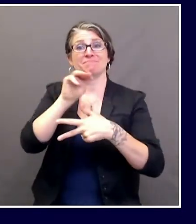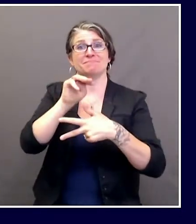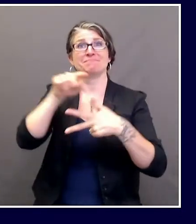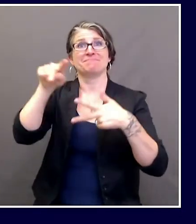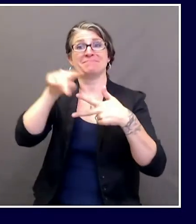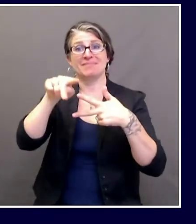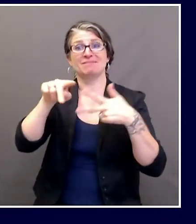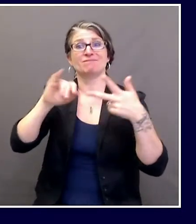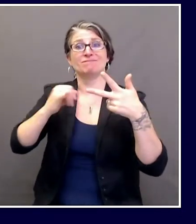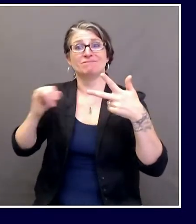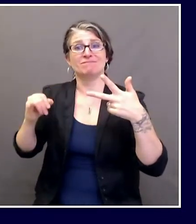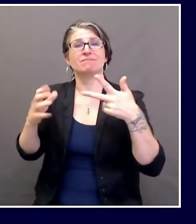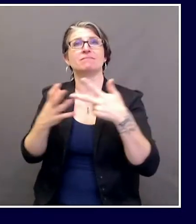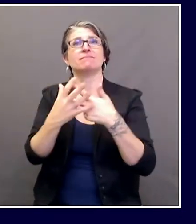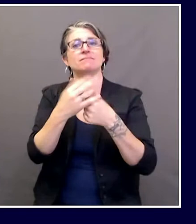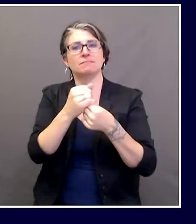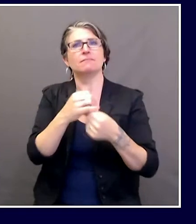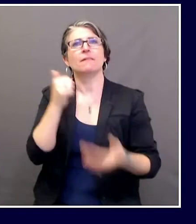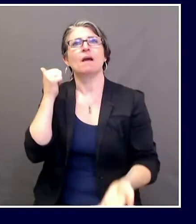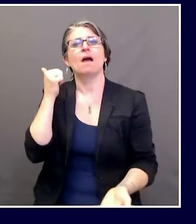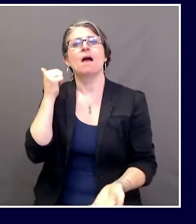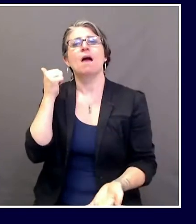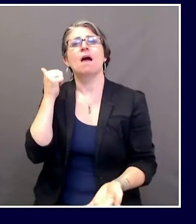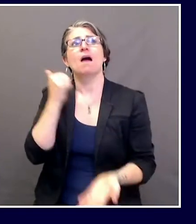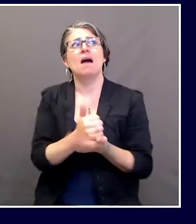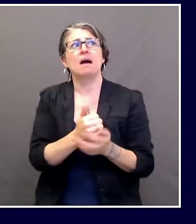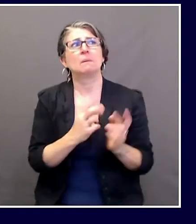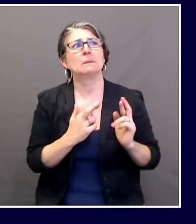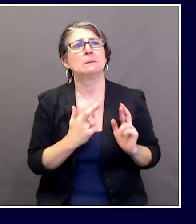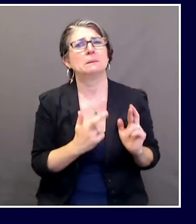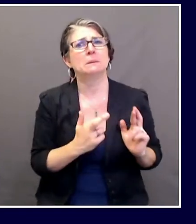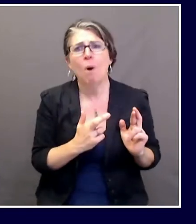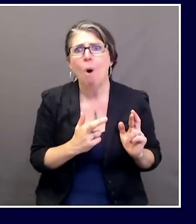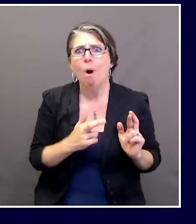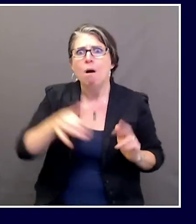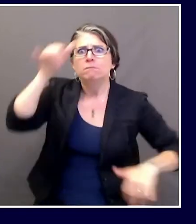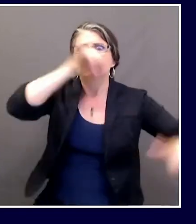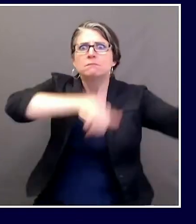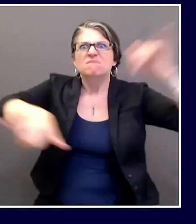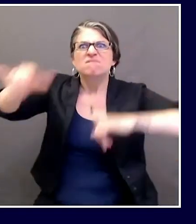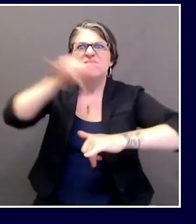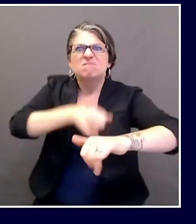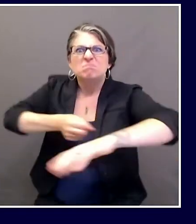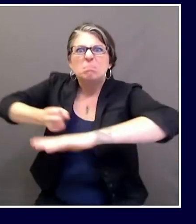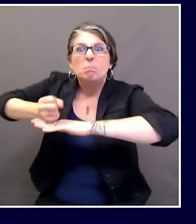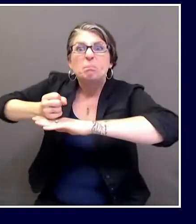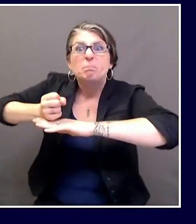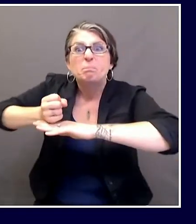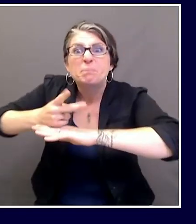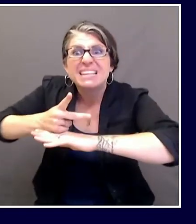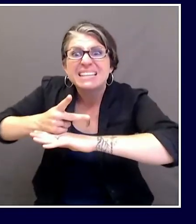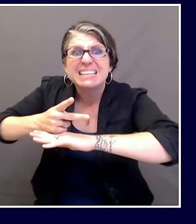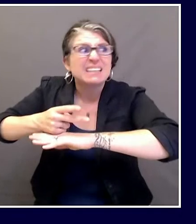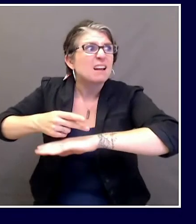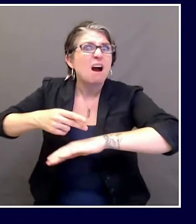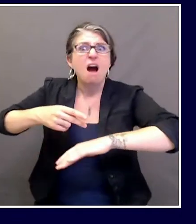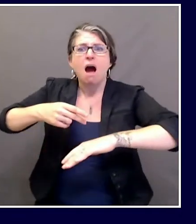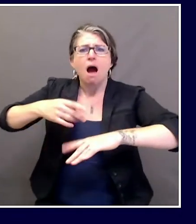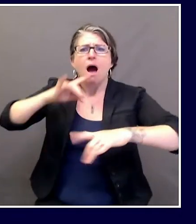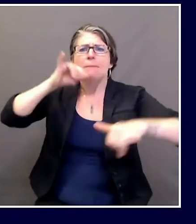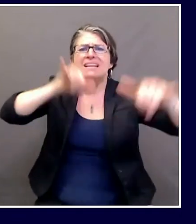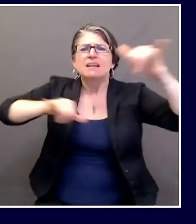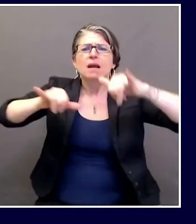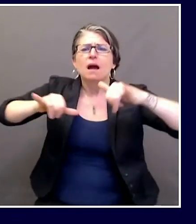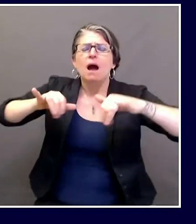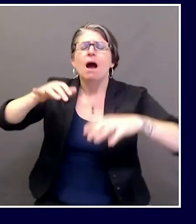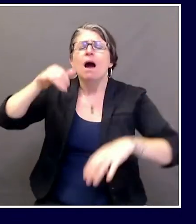to you, and they are the best way for you to join the hundreds of thousands of Mainers who